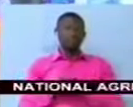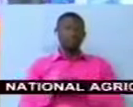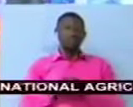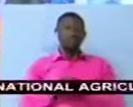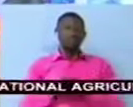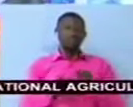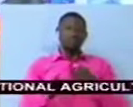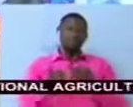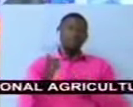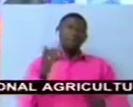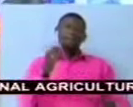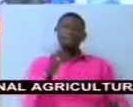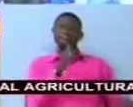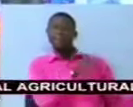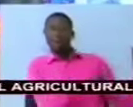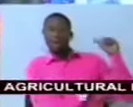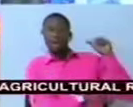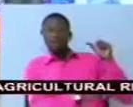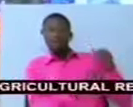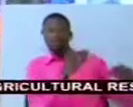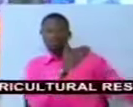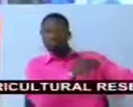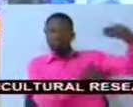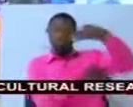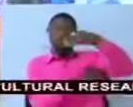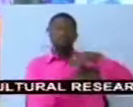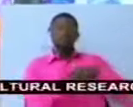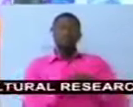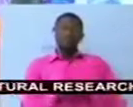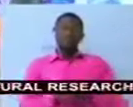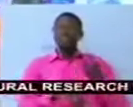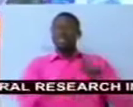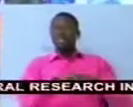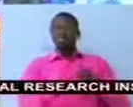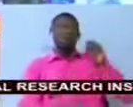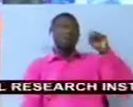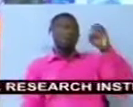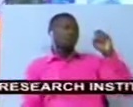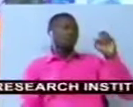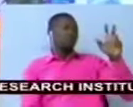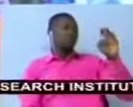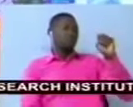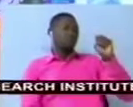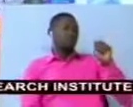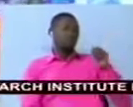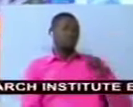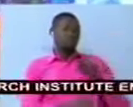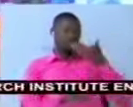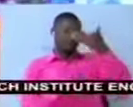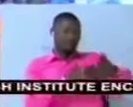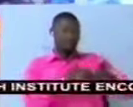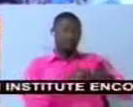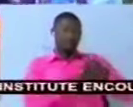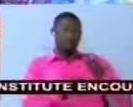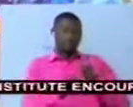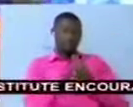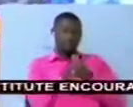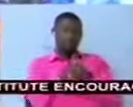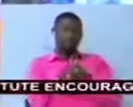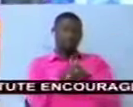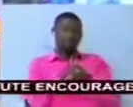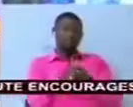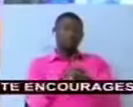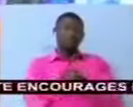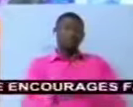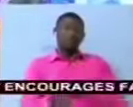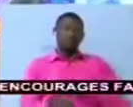went behind. So wang ci kanam. So was in front. Maang ci topa. I'm at the back. Nitam yaang ma topa.